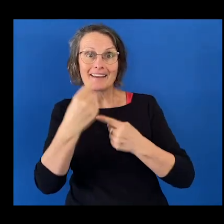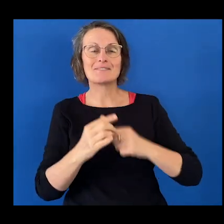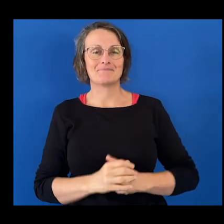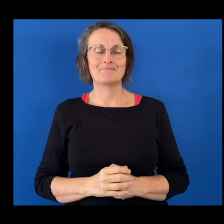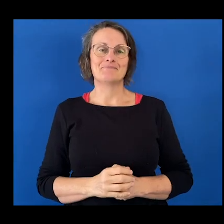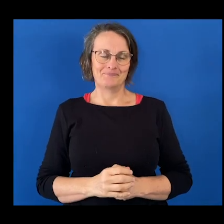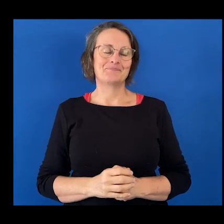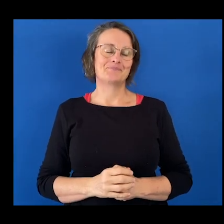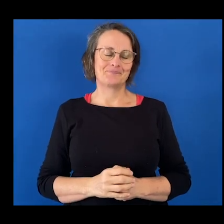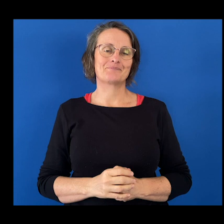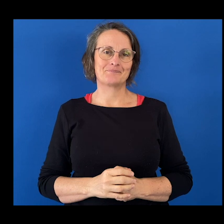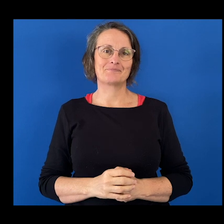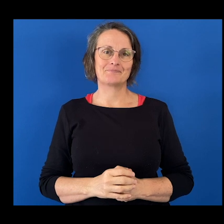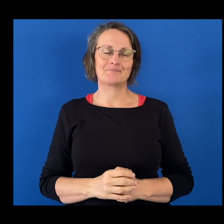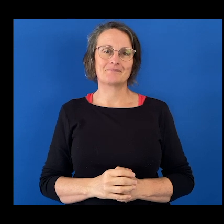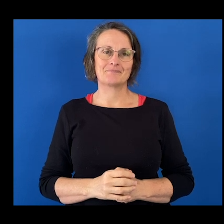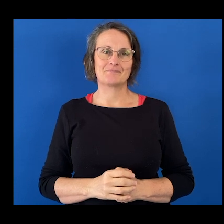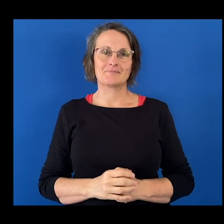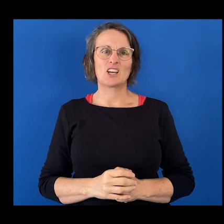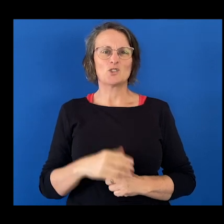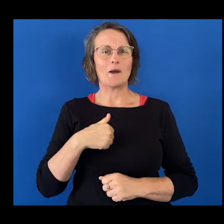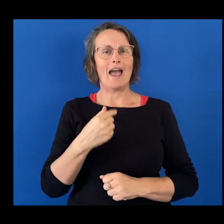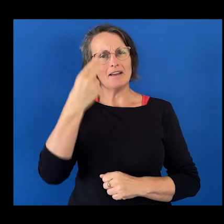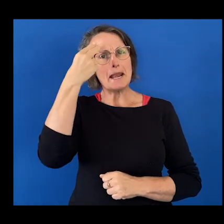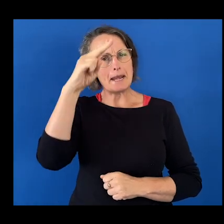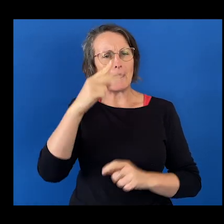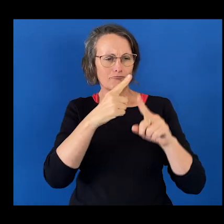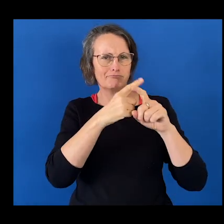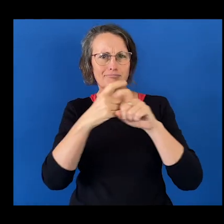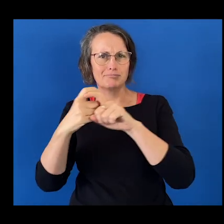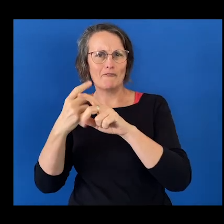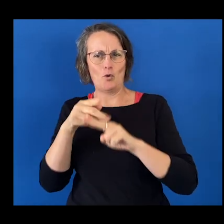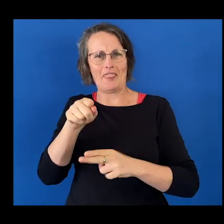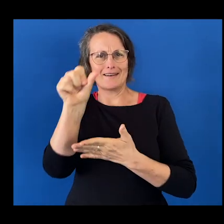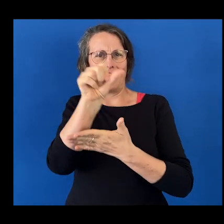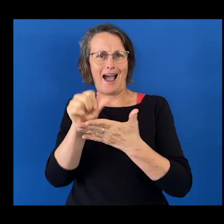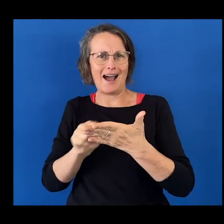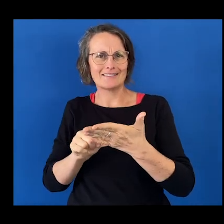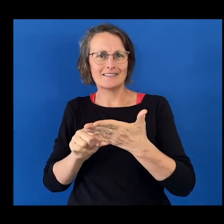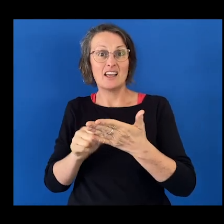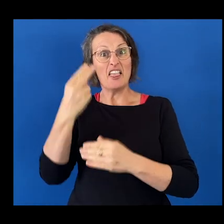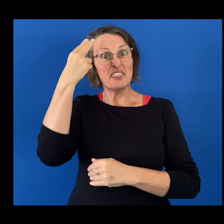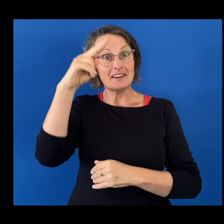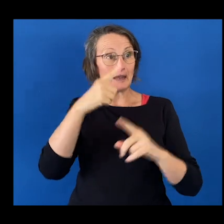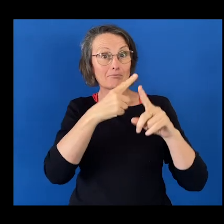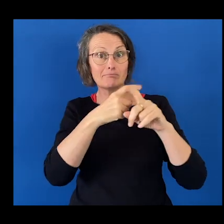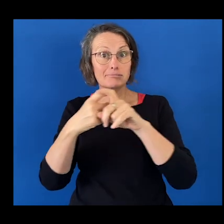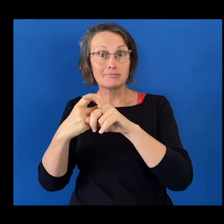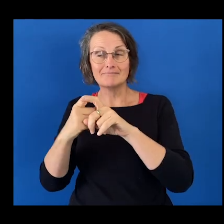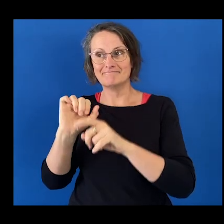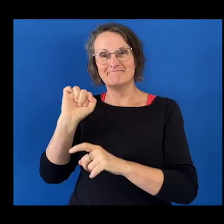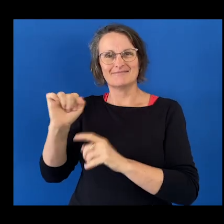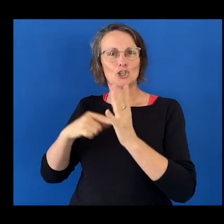audience? The work you refer to, Daniel, is Hufanga-anga. The names of these works, Viola